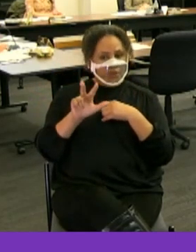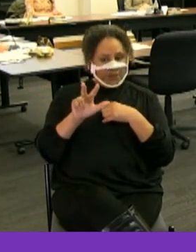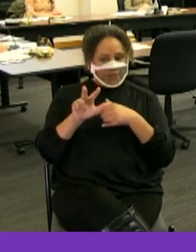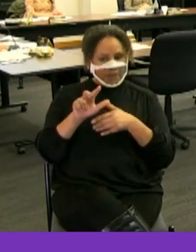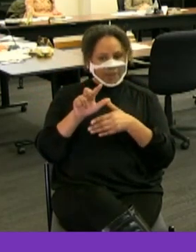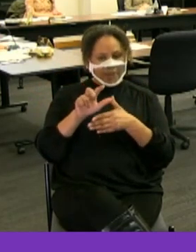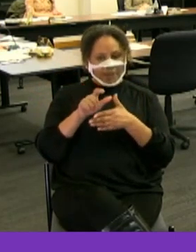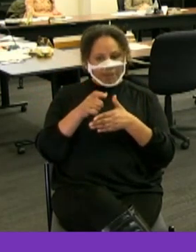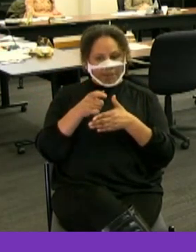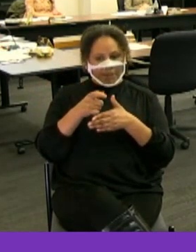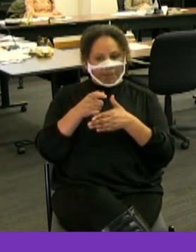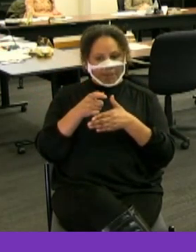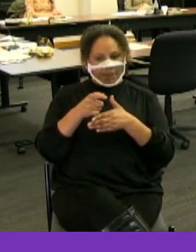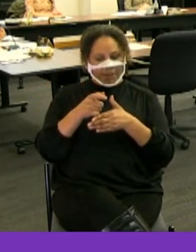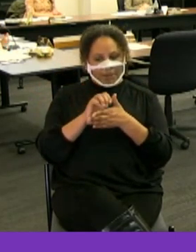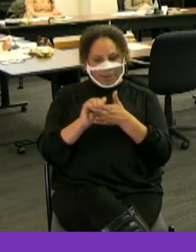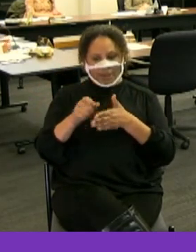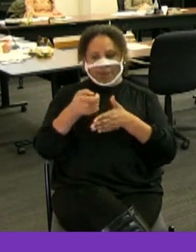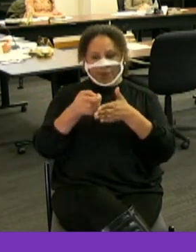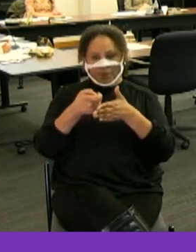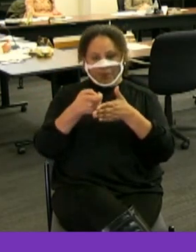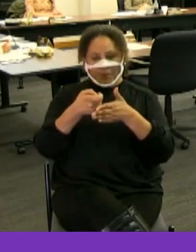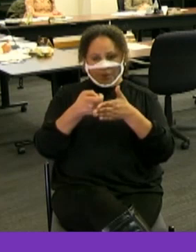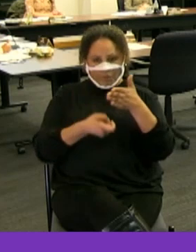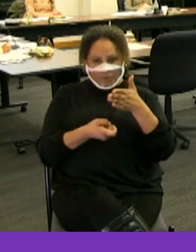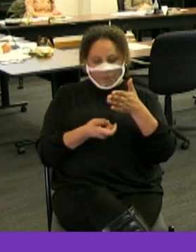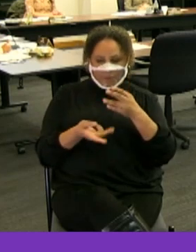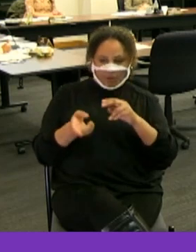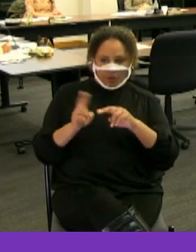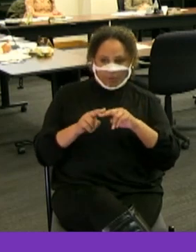increase, maybe for 1 year.